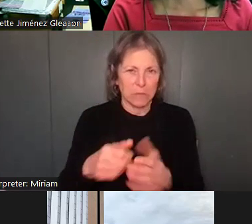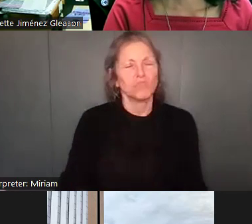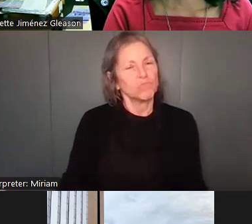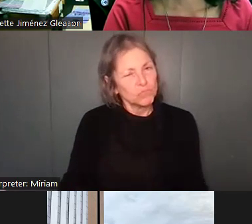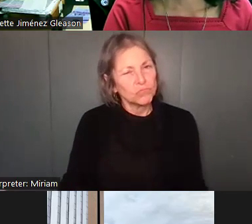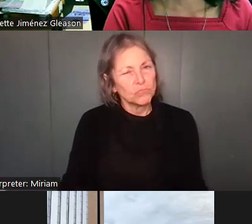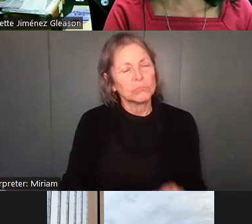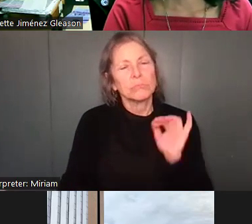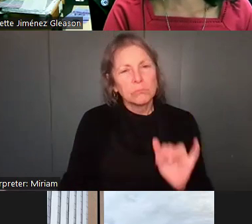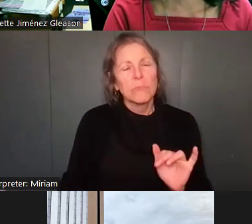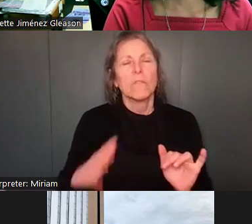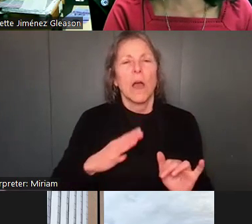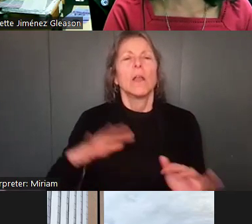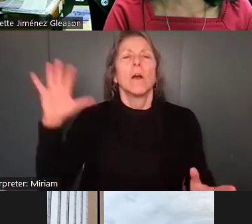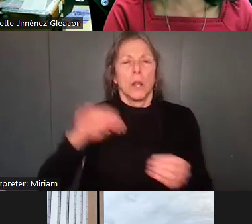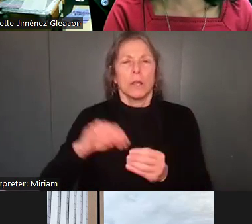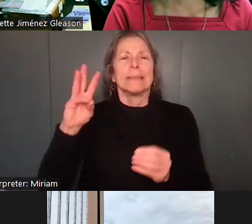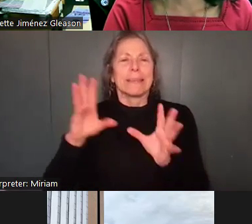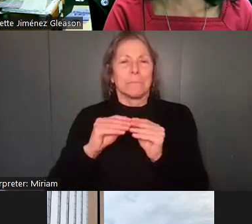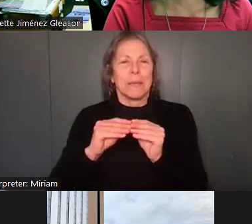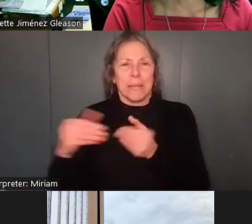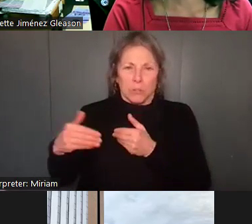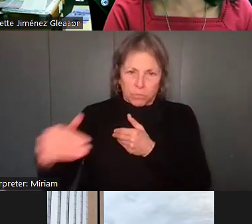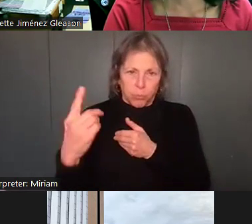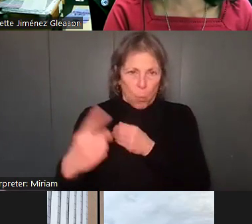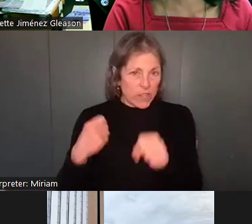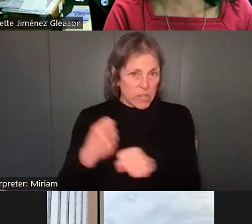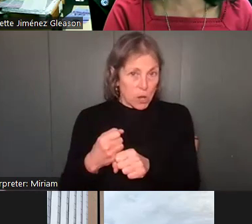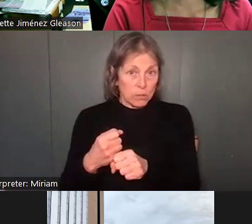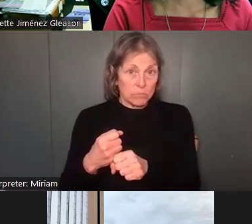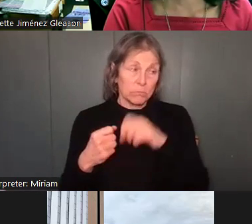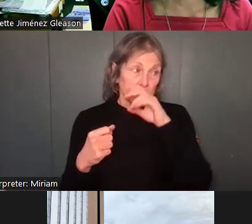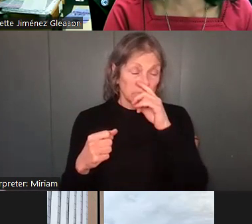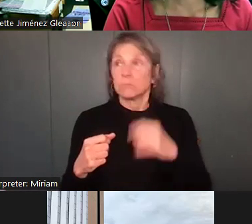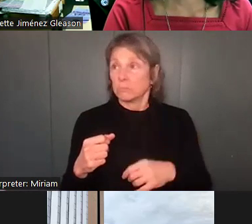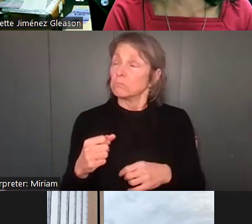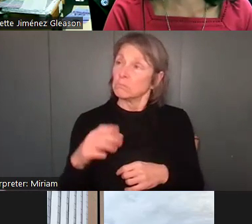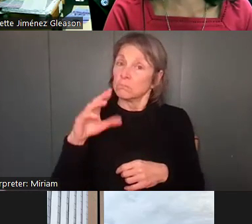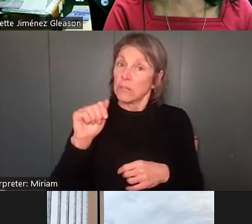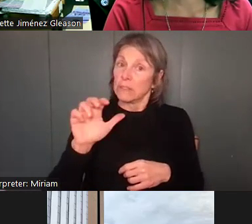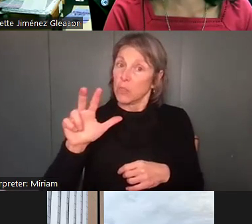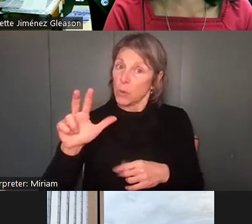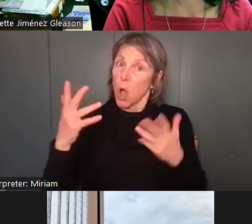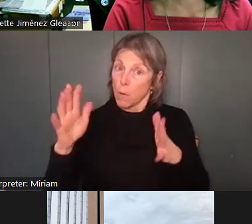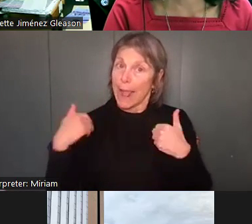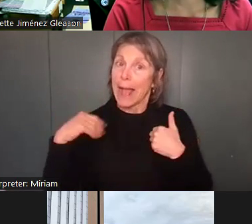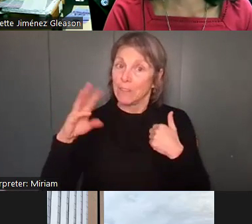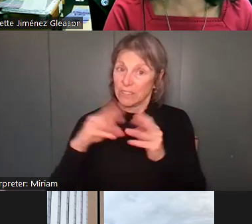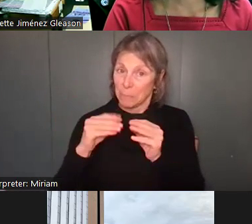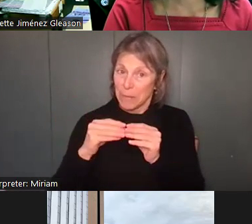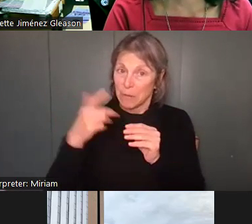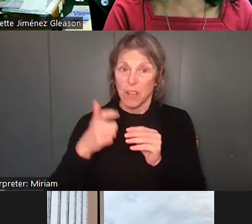be 6 meetings in the next year, which is kind of what we have AC3 at already when we're meeting every other